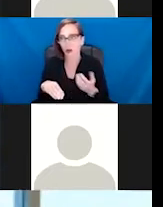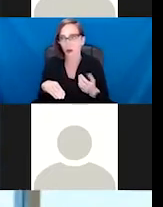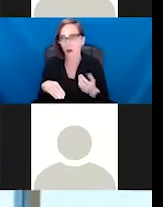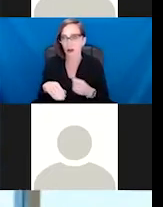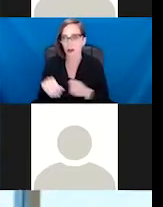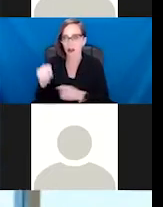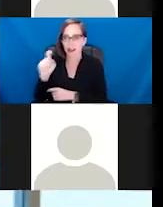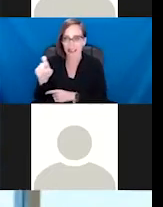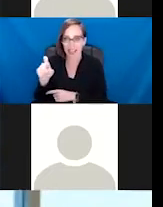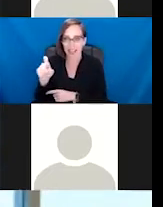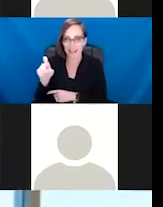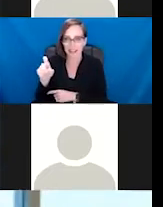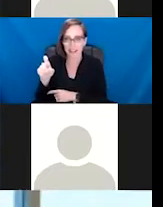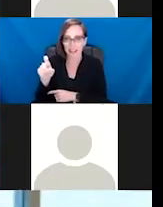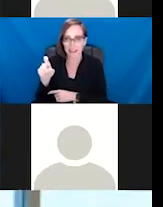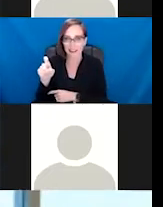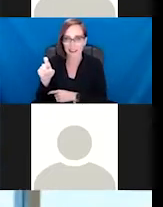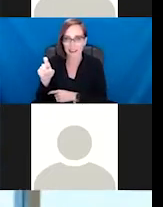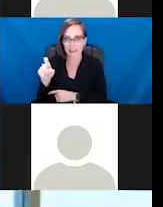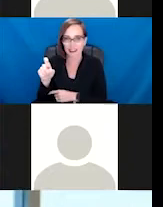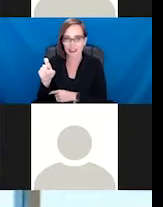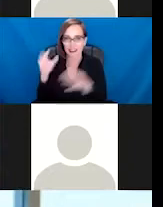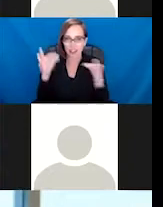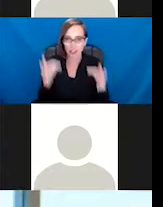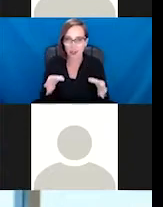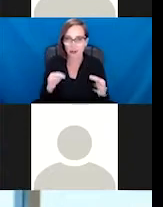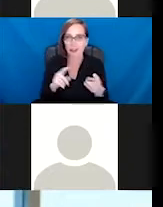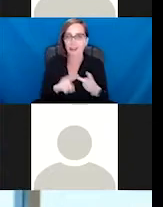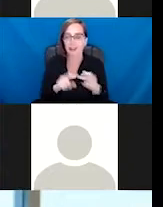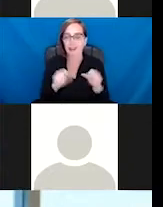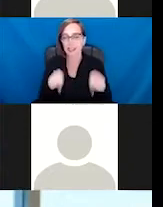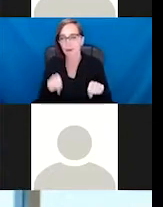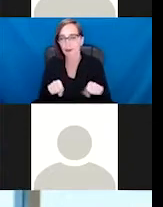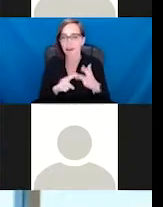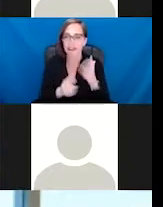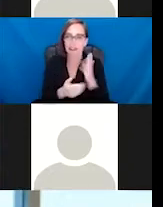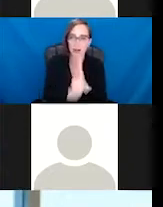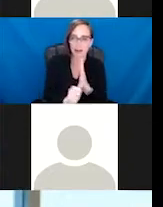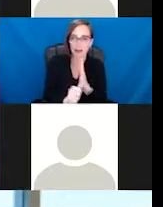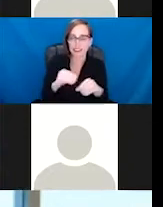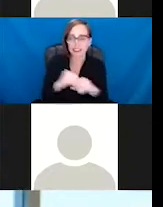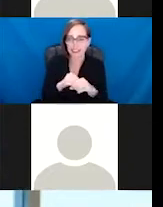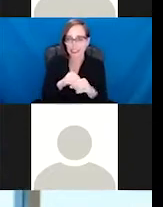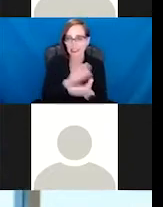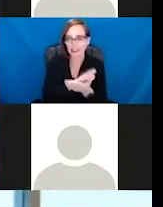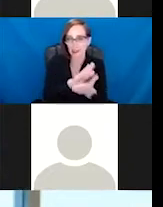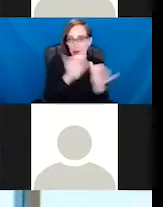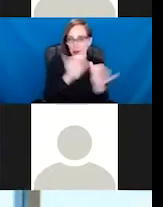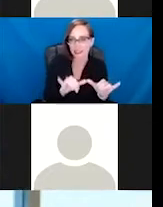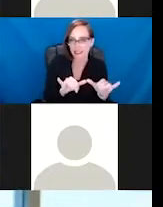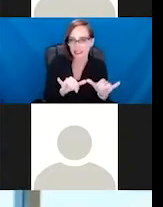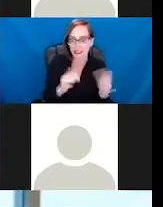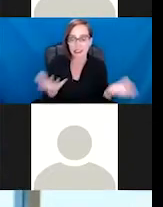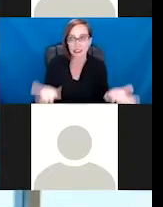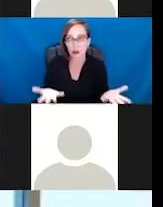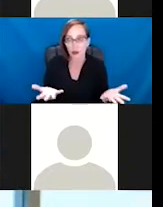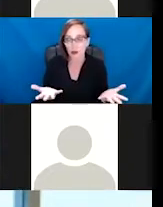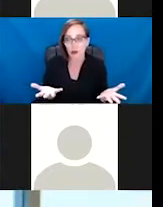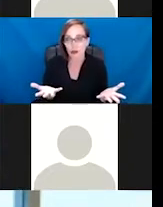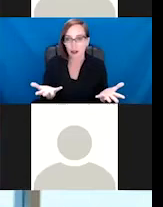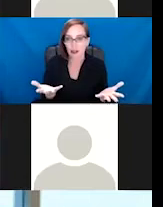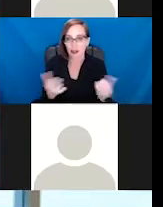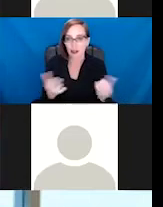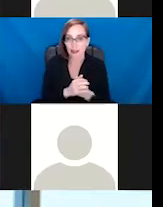taxes determine the capabilities and the competencies that are in the school system. So somehow we've got to think